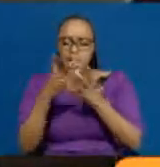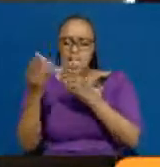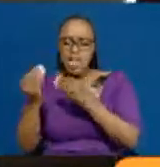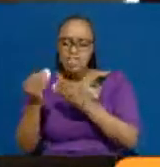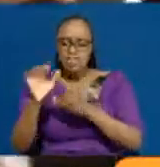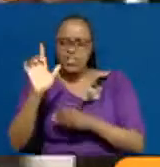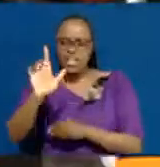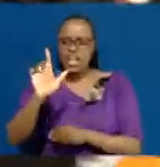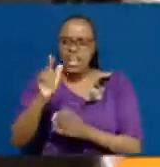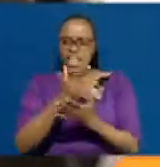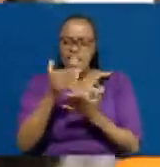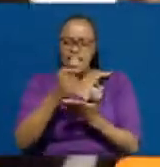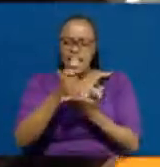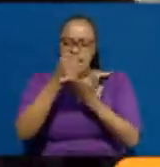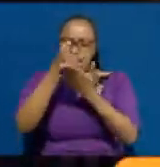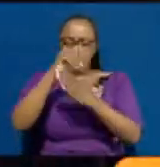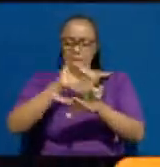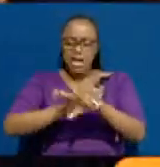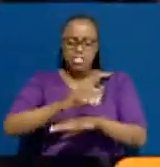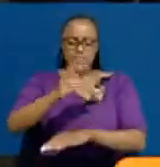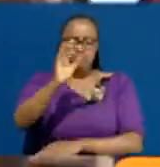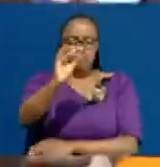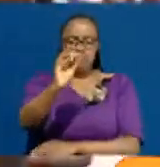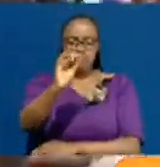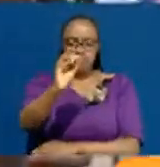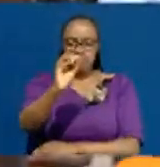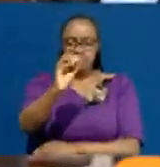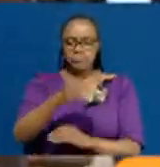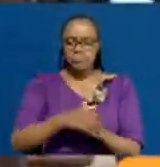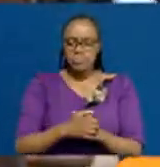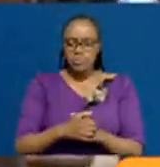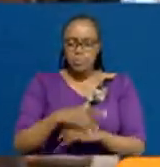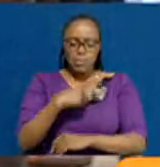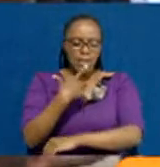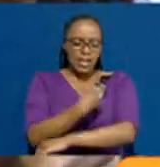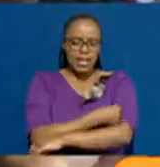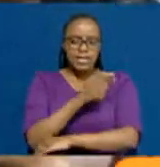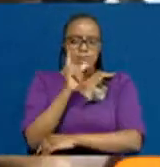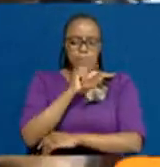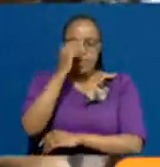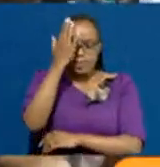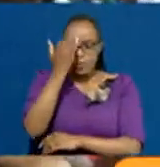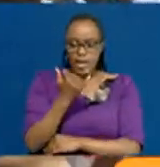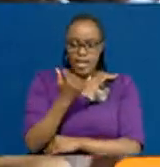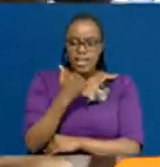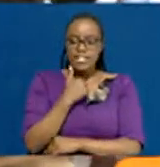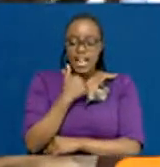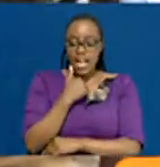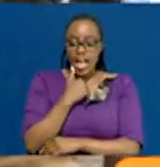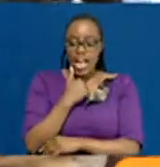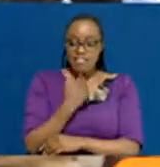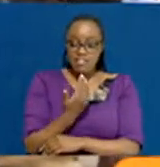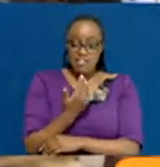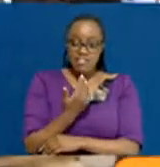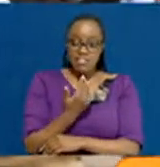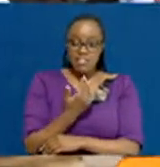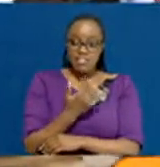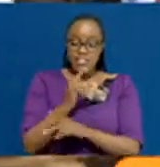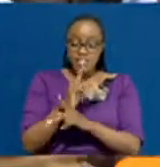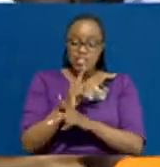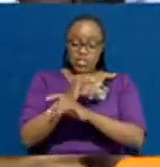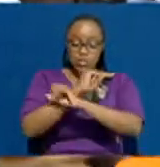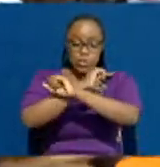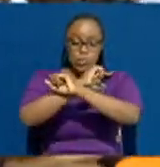Lang'ata hakuna usaidizi nilisaidiwa nayo. Chanjo nilipata kwa sababu ilikuwa ni tahadhari ili